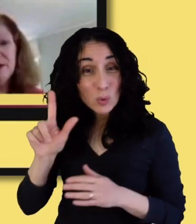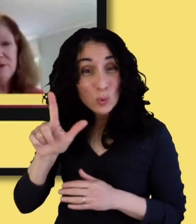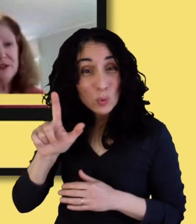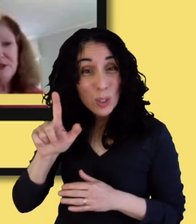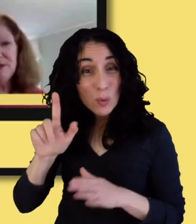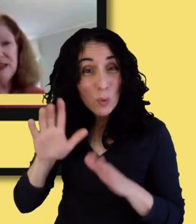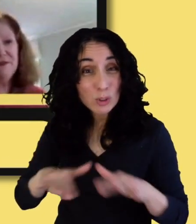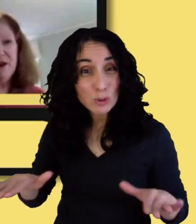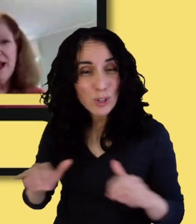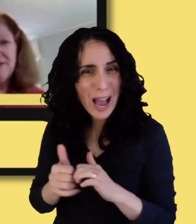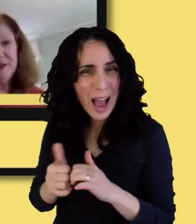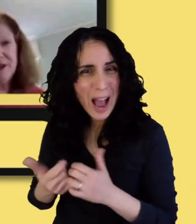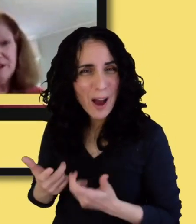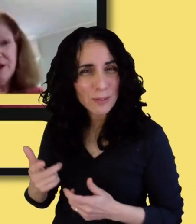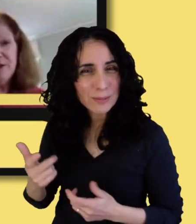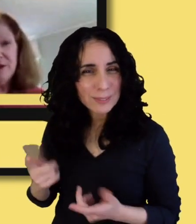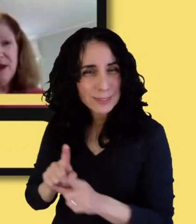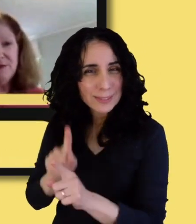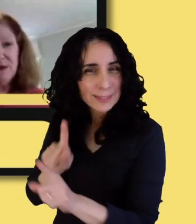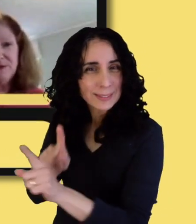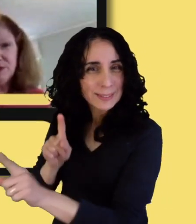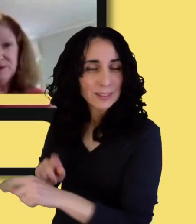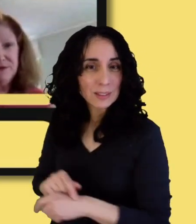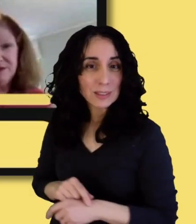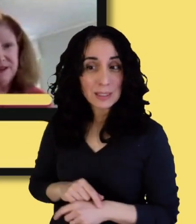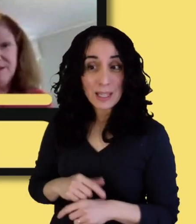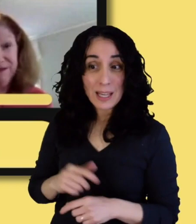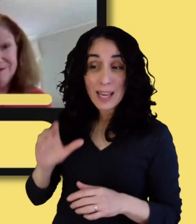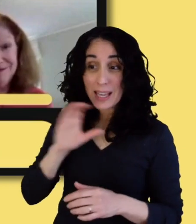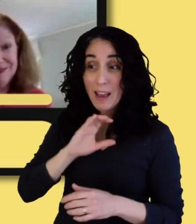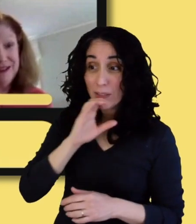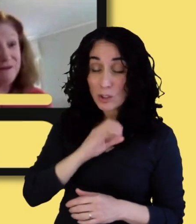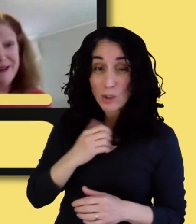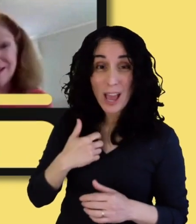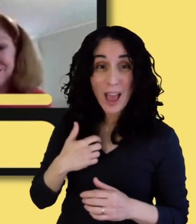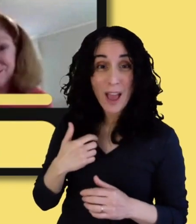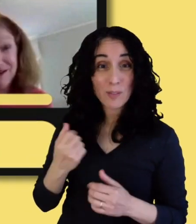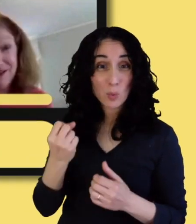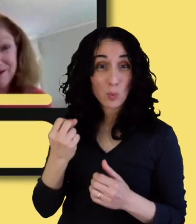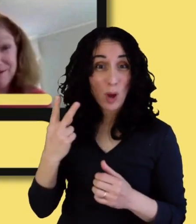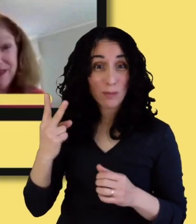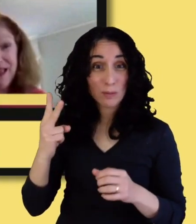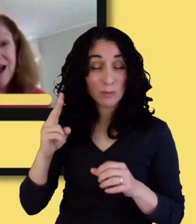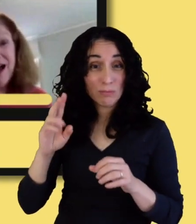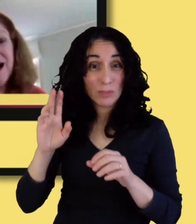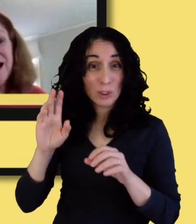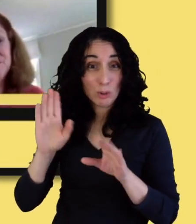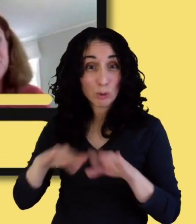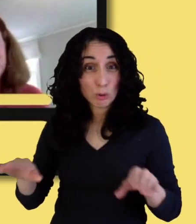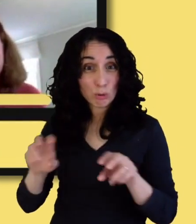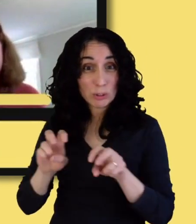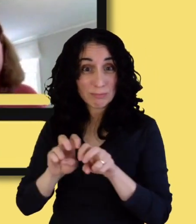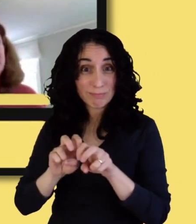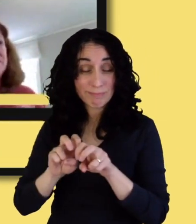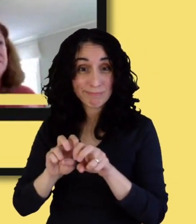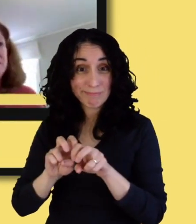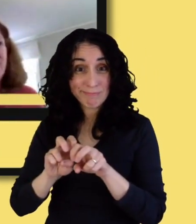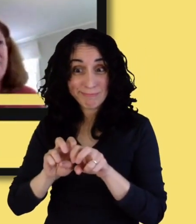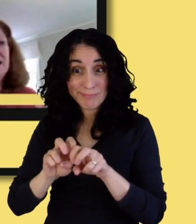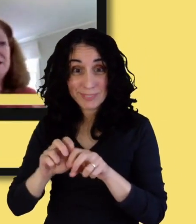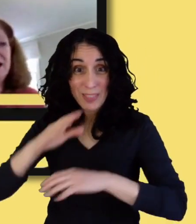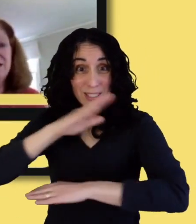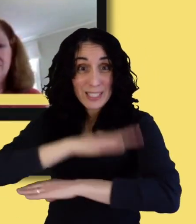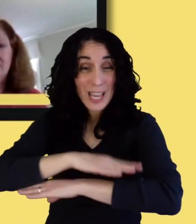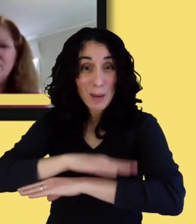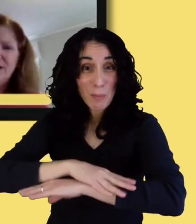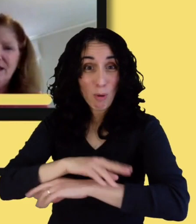And, just you think of our cafeteria alone, you have 12 children to a table sitting Wow. right next to. Yeah. So